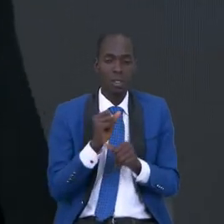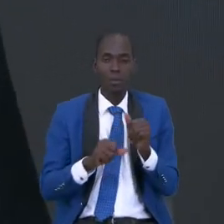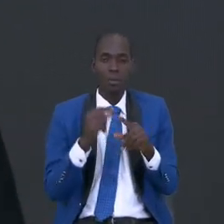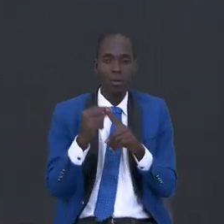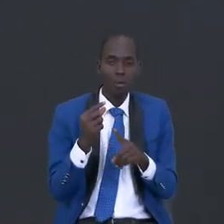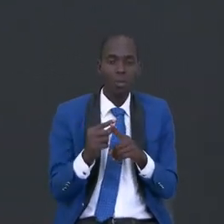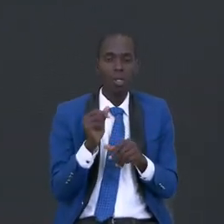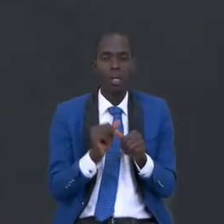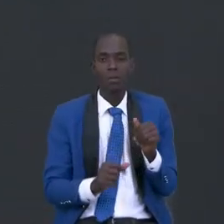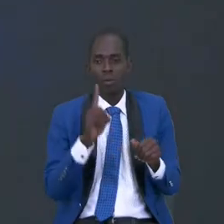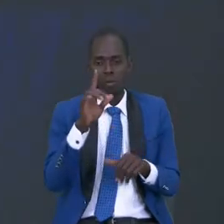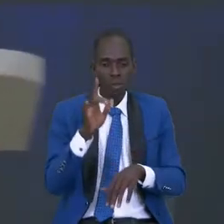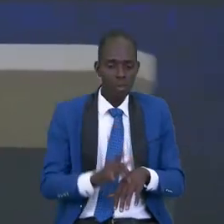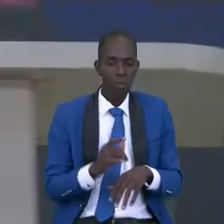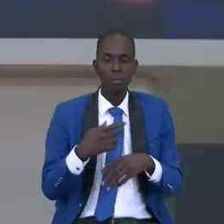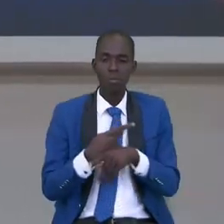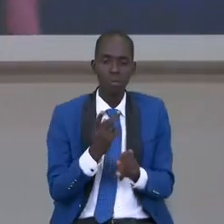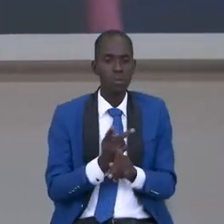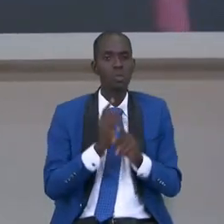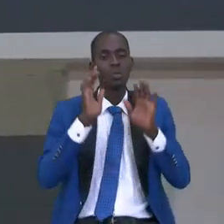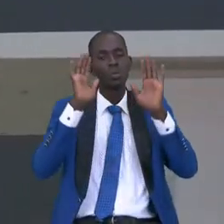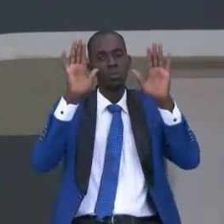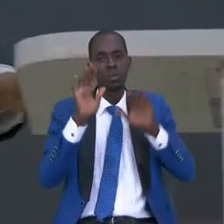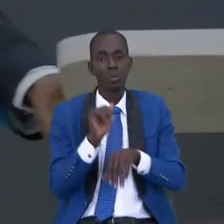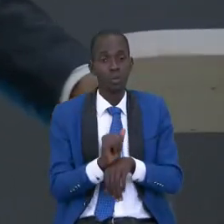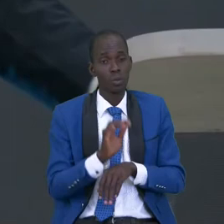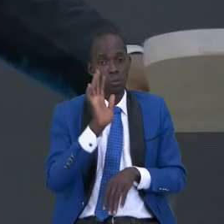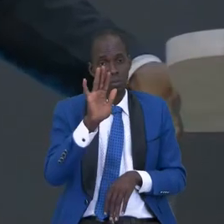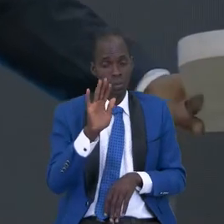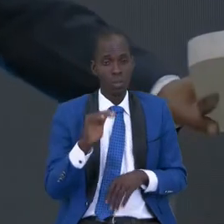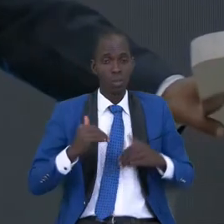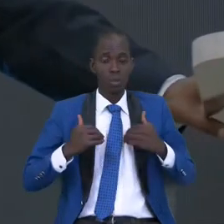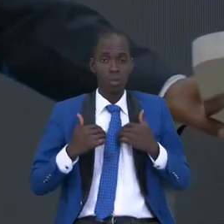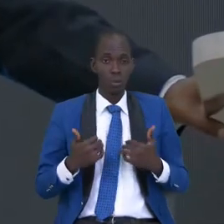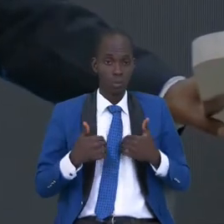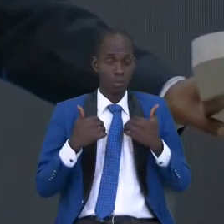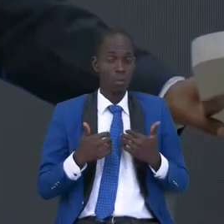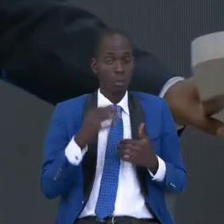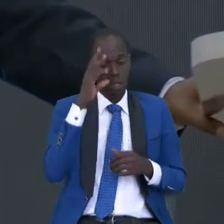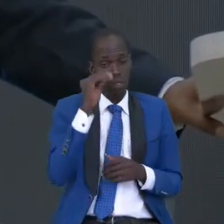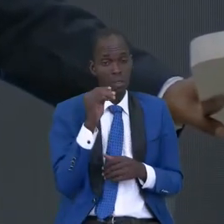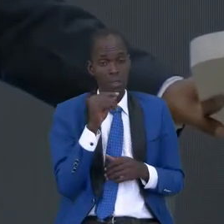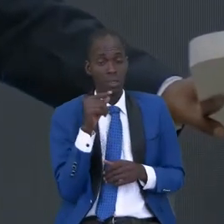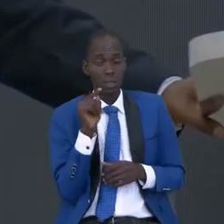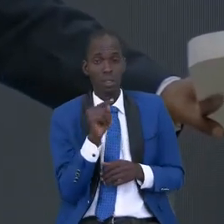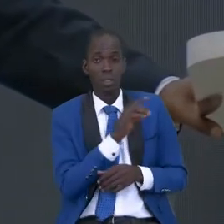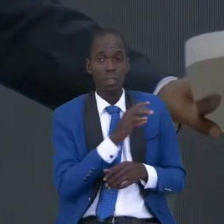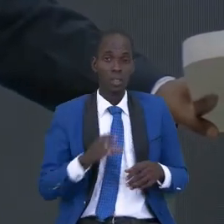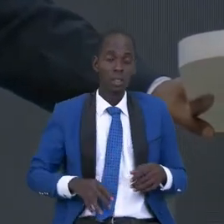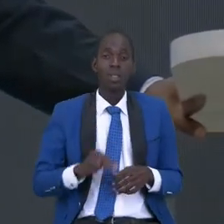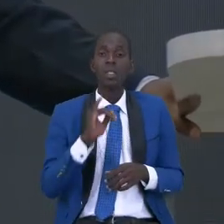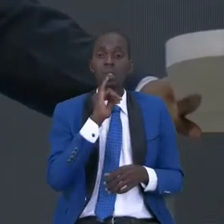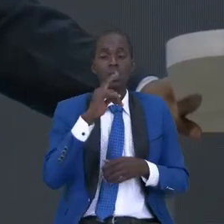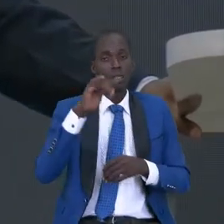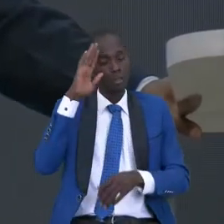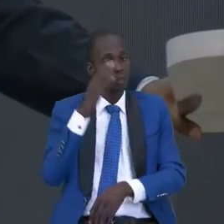he taught produced miracle. Young man, if such a man, the Son of Man,